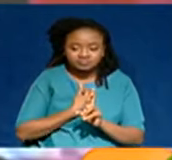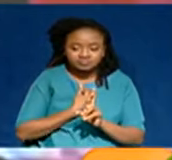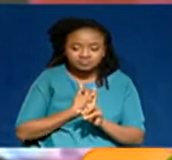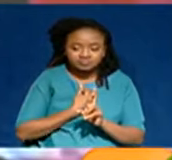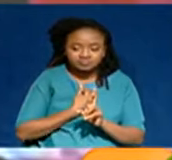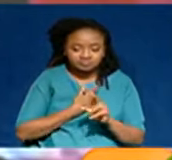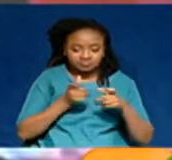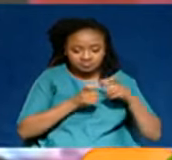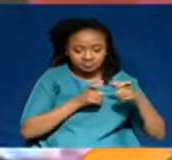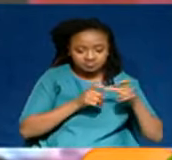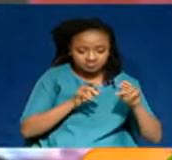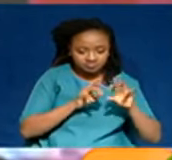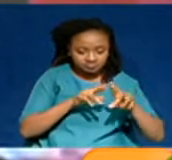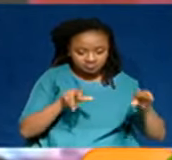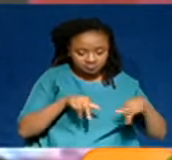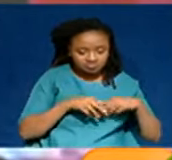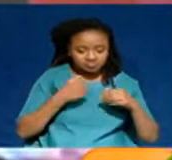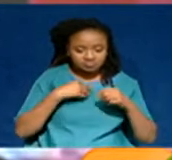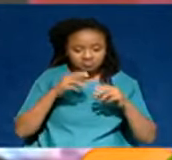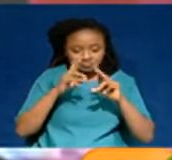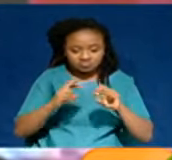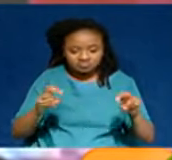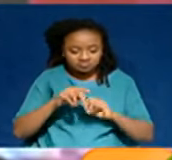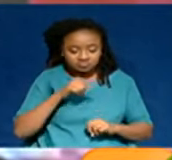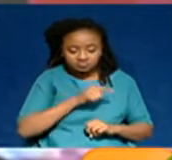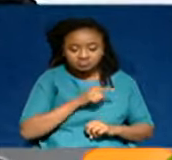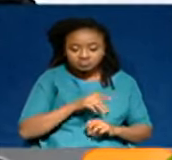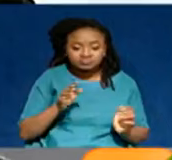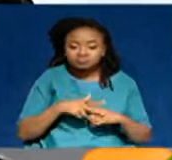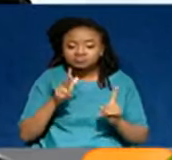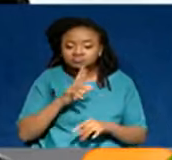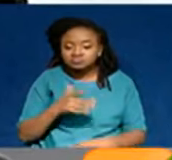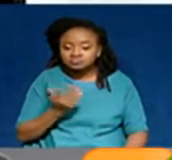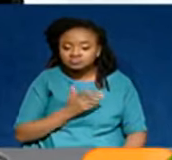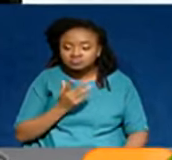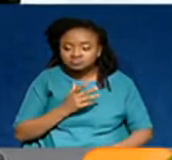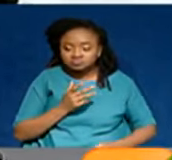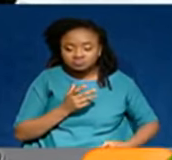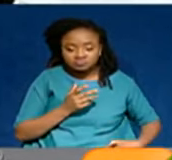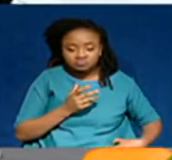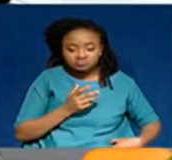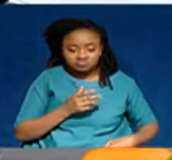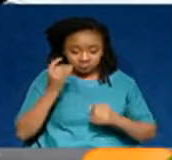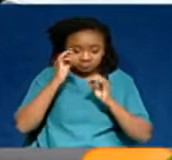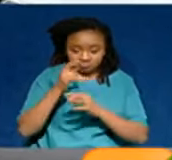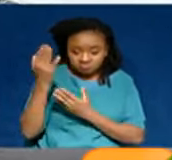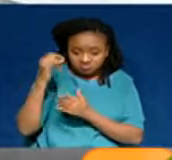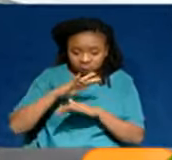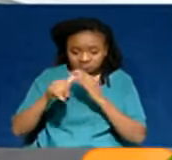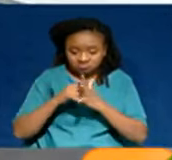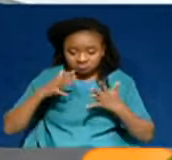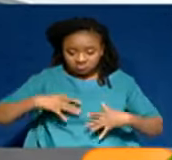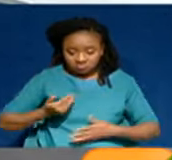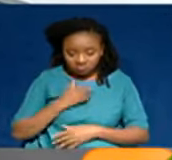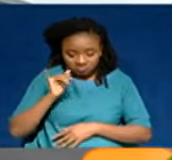the control room, yeah. That they are able to monitor all the and vehicles. And will this be installed at the point of entry then? It will be. Because if you expect everyone to put it up, then how will that work? This is how it's